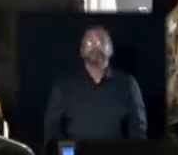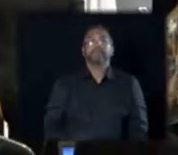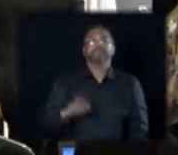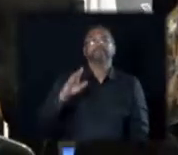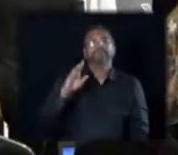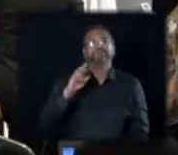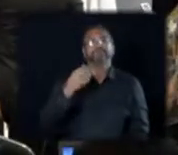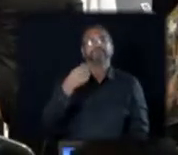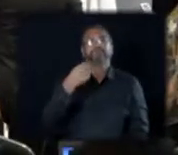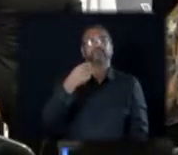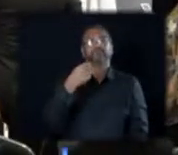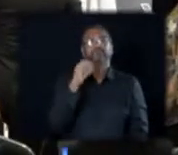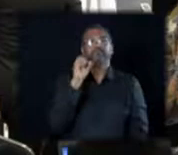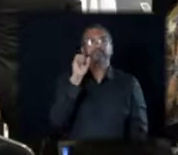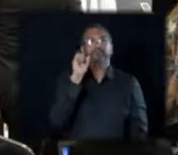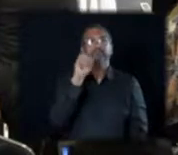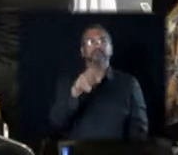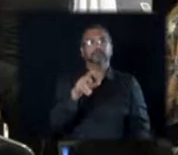government.